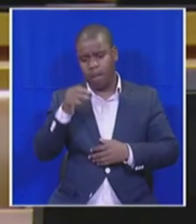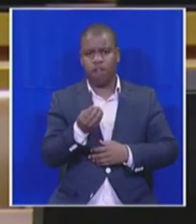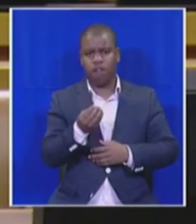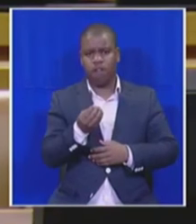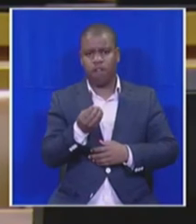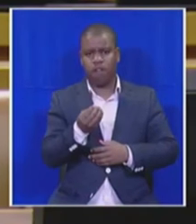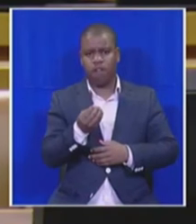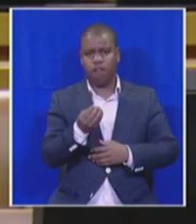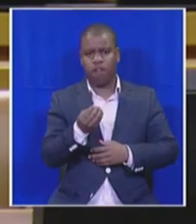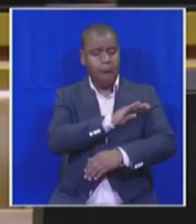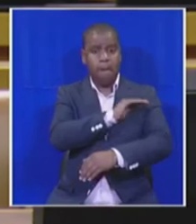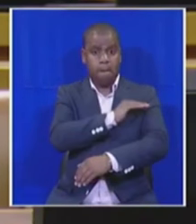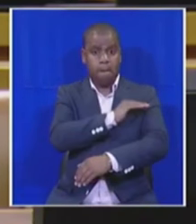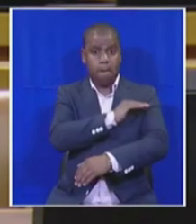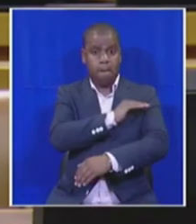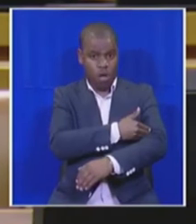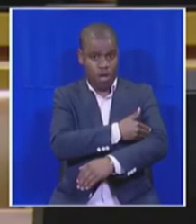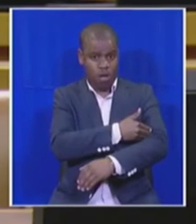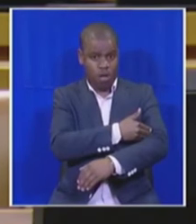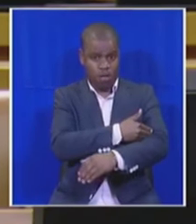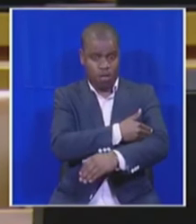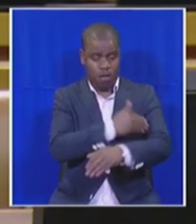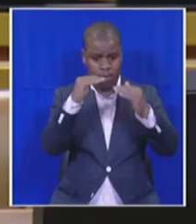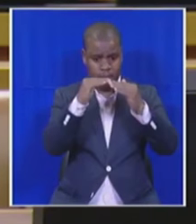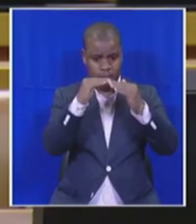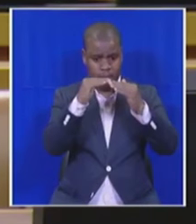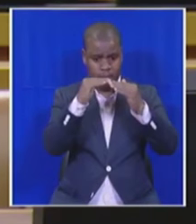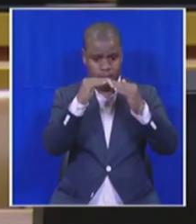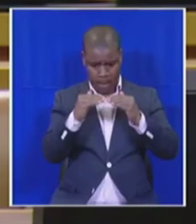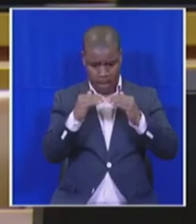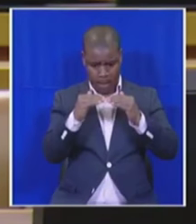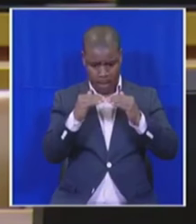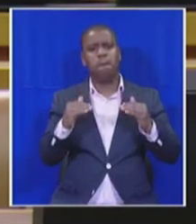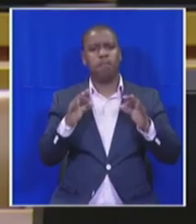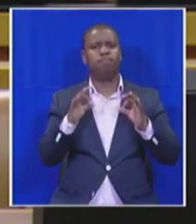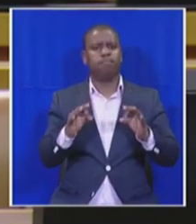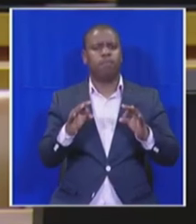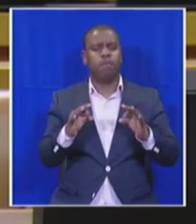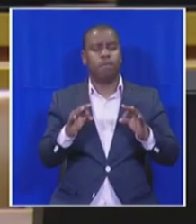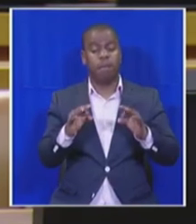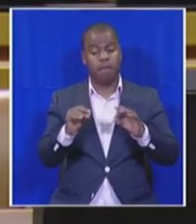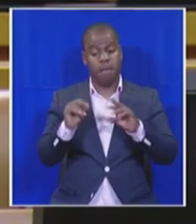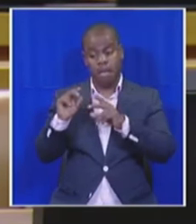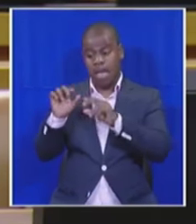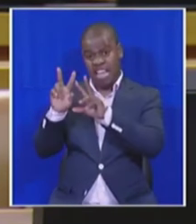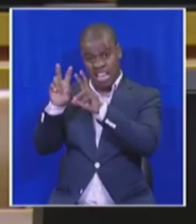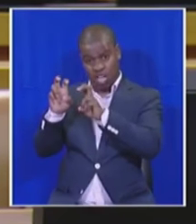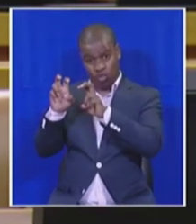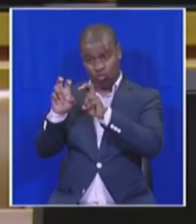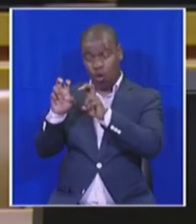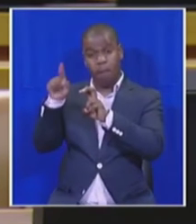matter belongs to the cabinet and not parliament. And as a result, Honorable